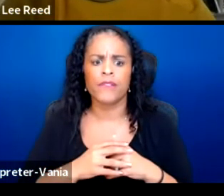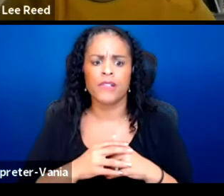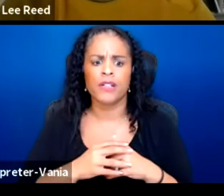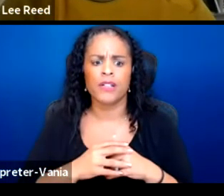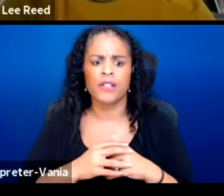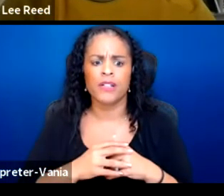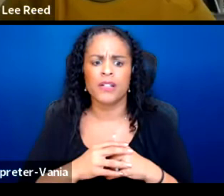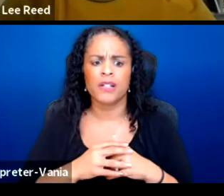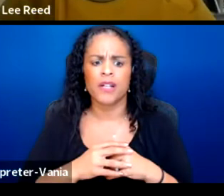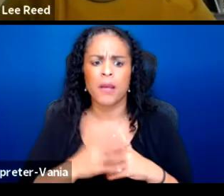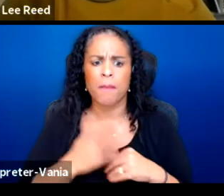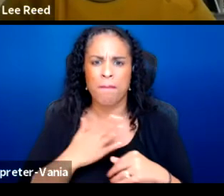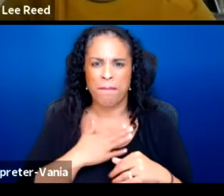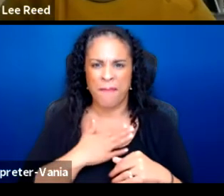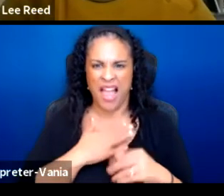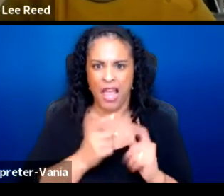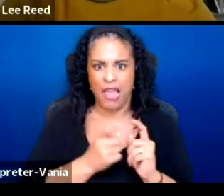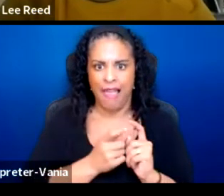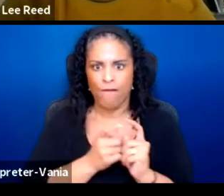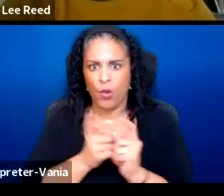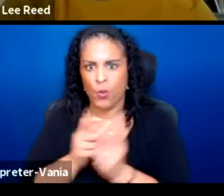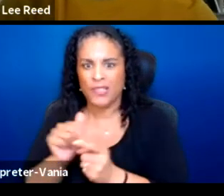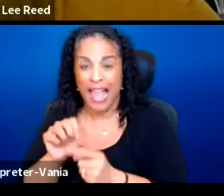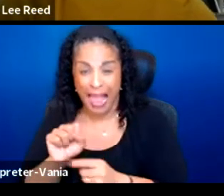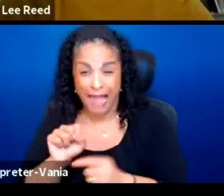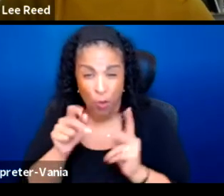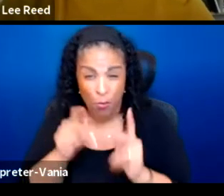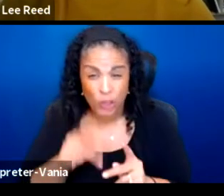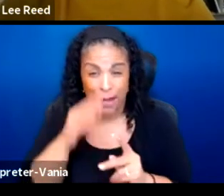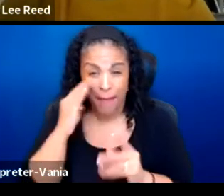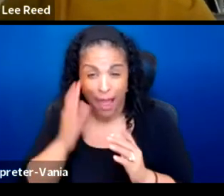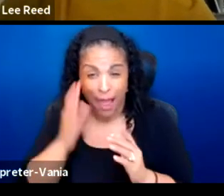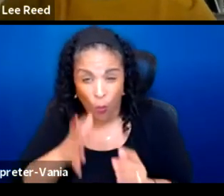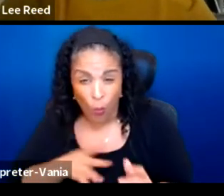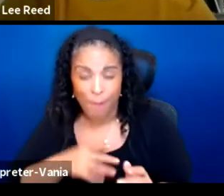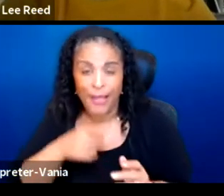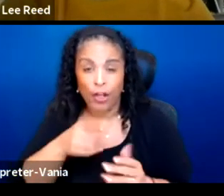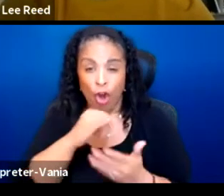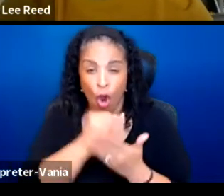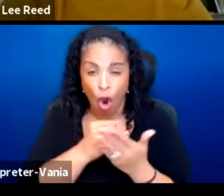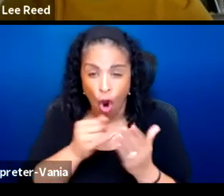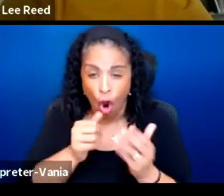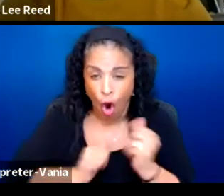evolution as a person, a woman, a Black woman, and as an artist.